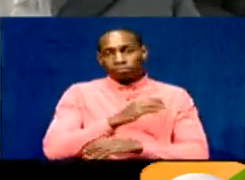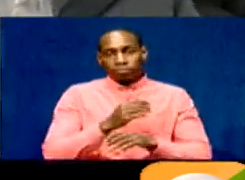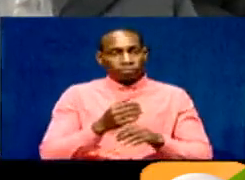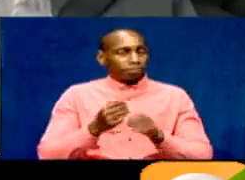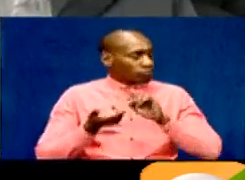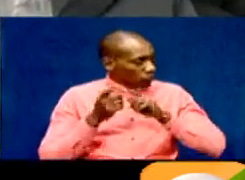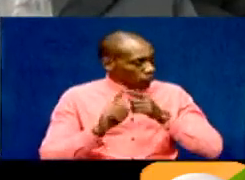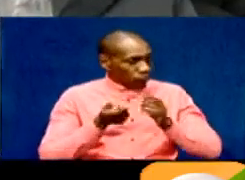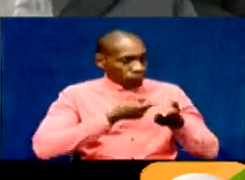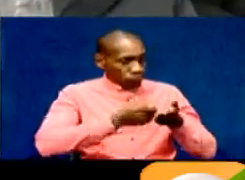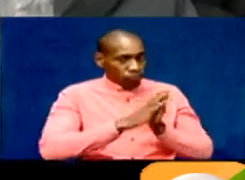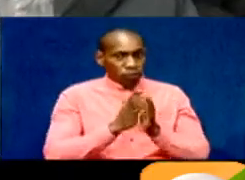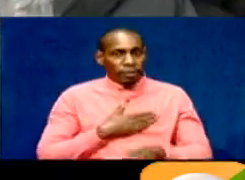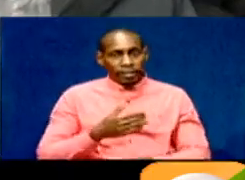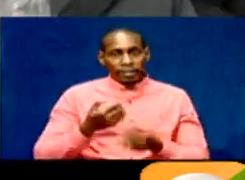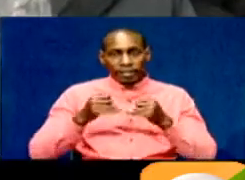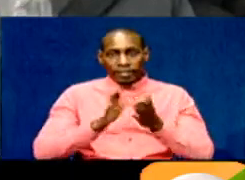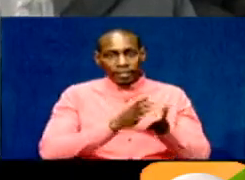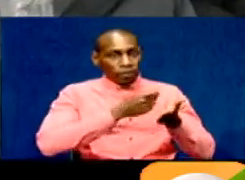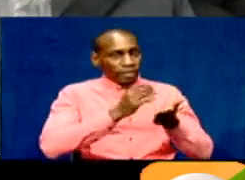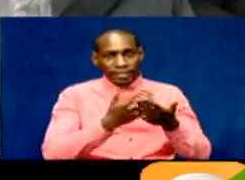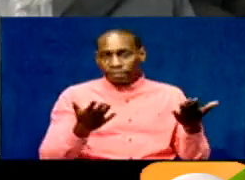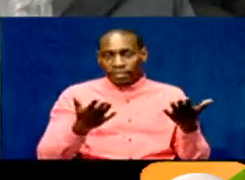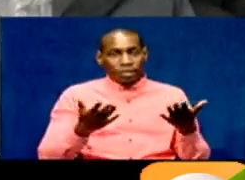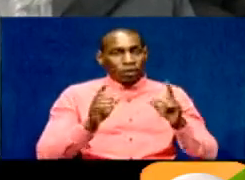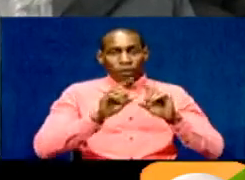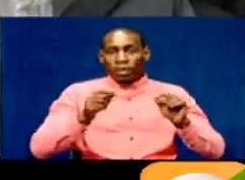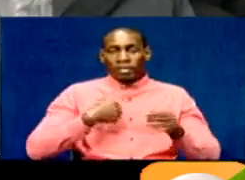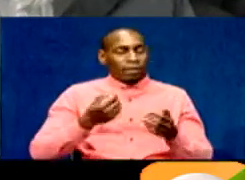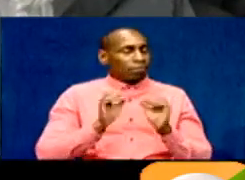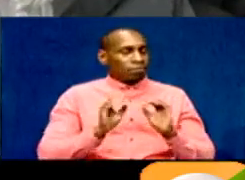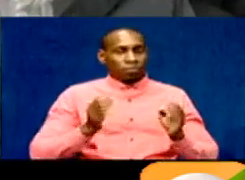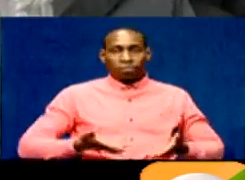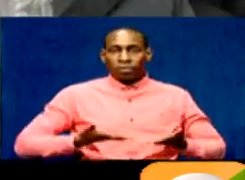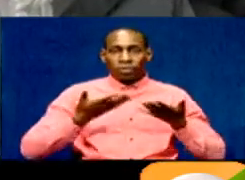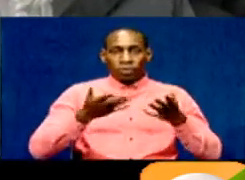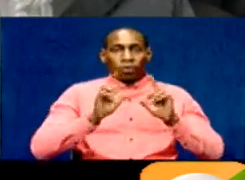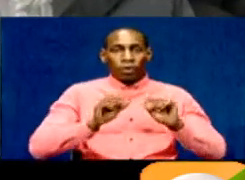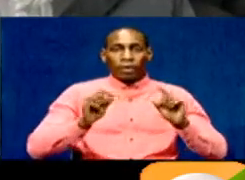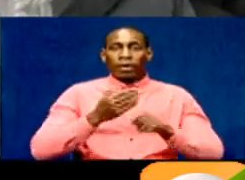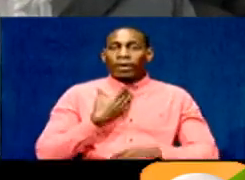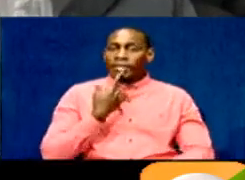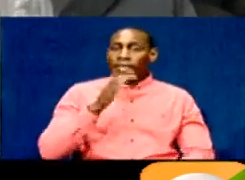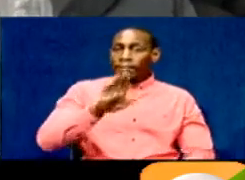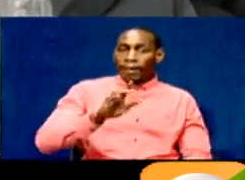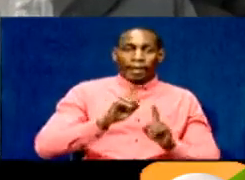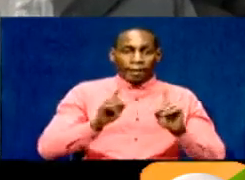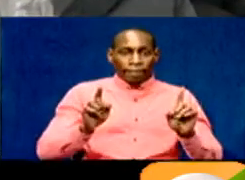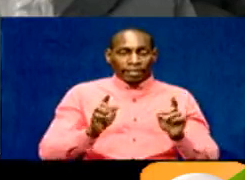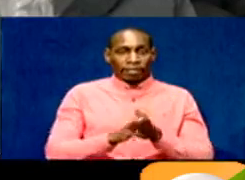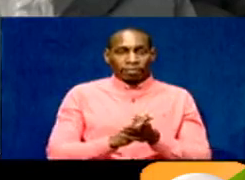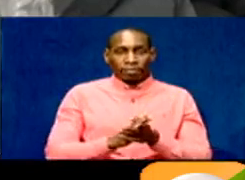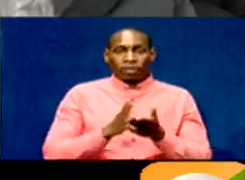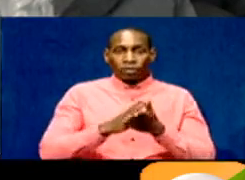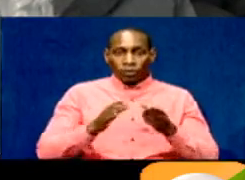and editing my story. I've tried to scribble something, but I cannot find the words to actually just say, this is what I want to say. But I think I'll just take it